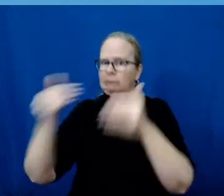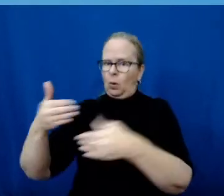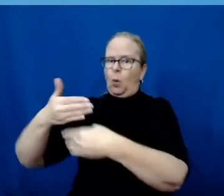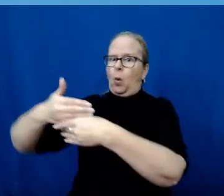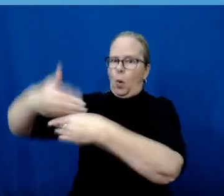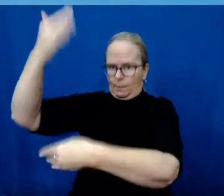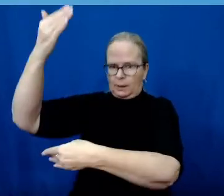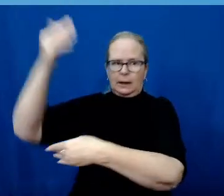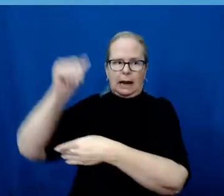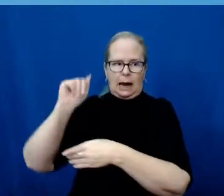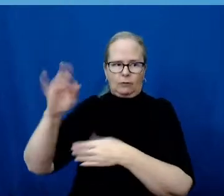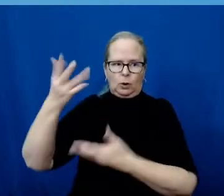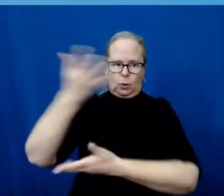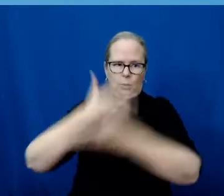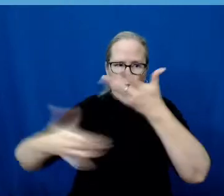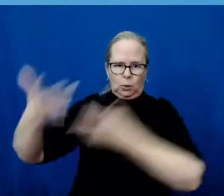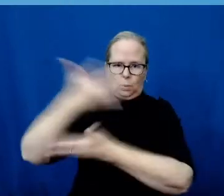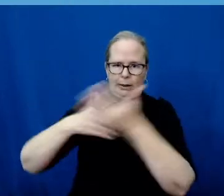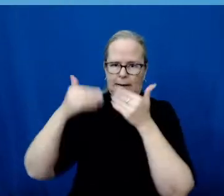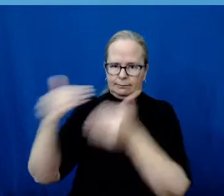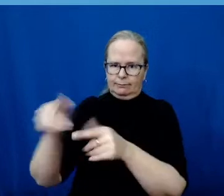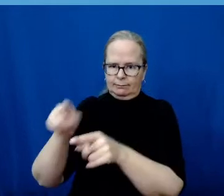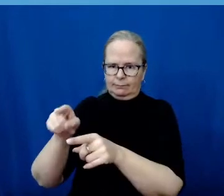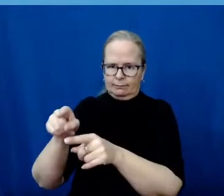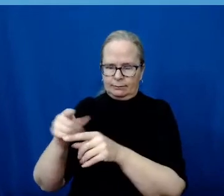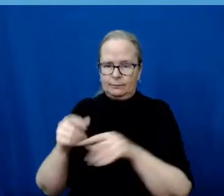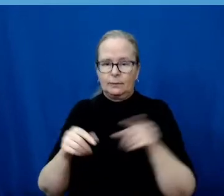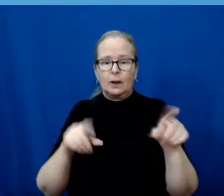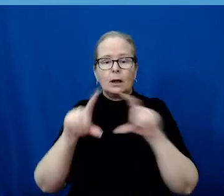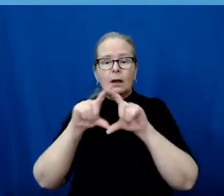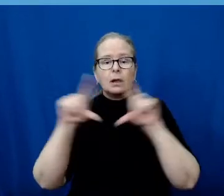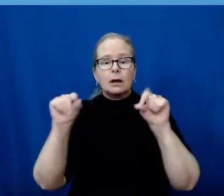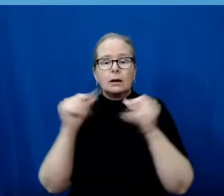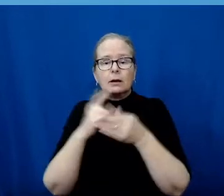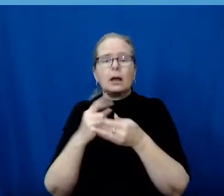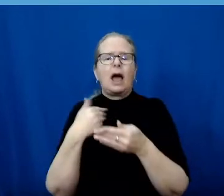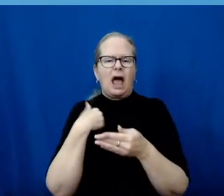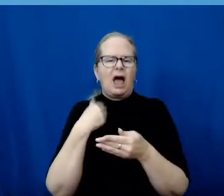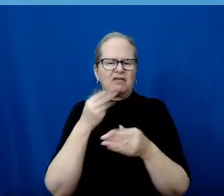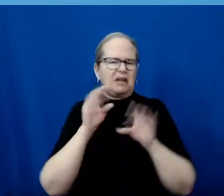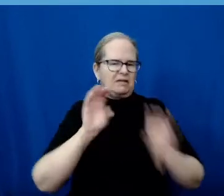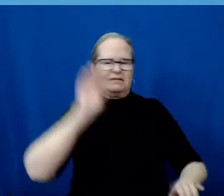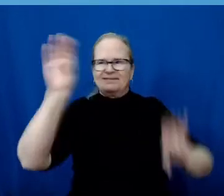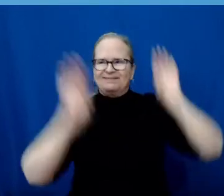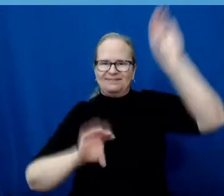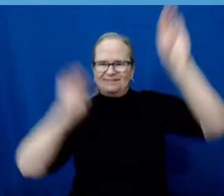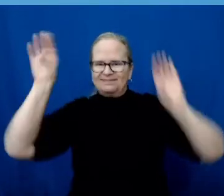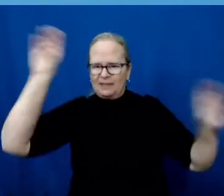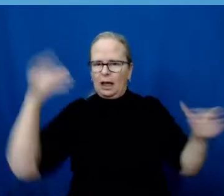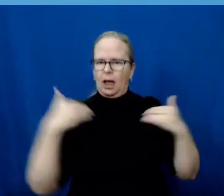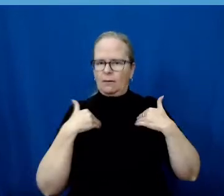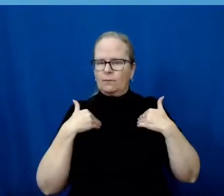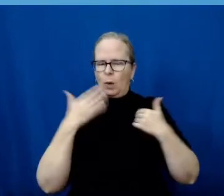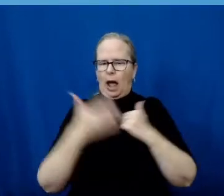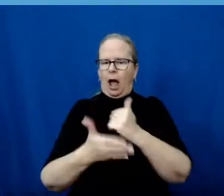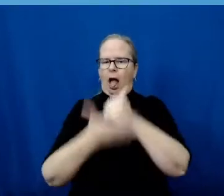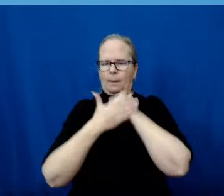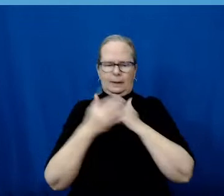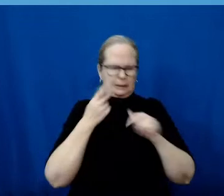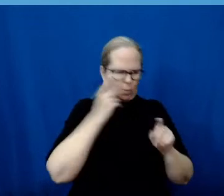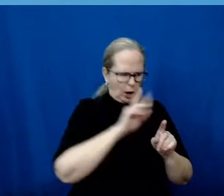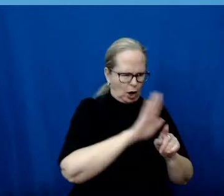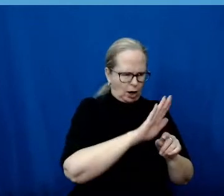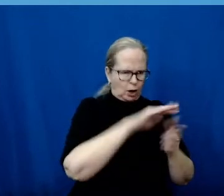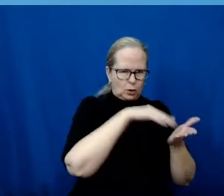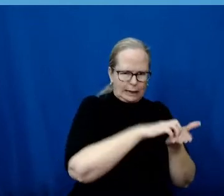several rooms, and we use them as a regular indicator that the room air needs to be changed at a much higher rate. So going